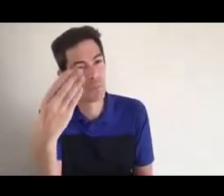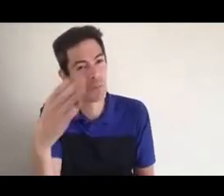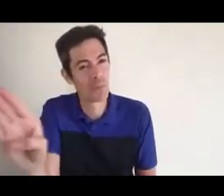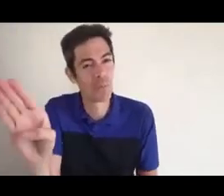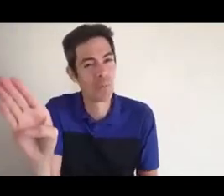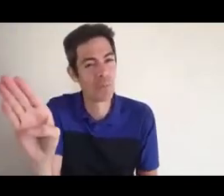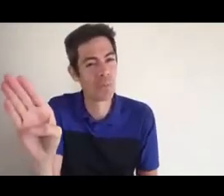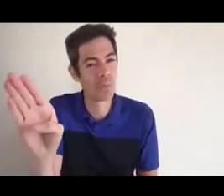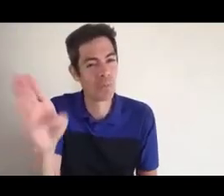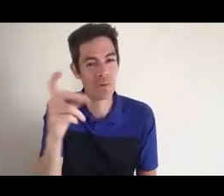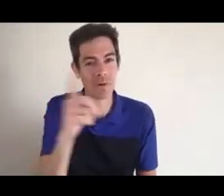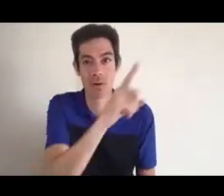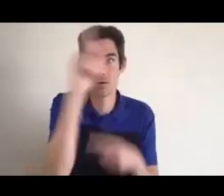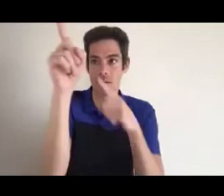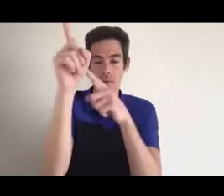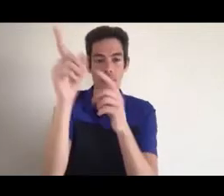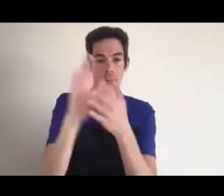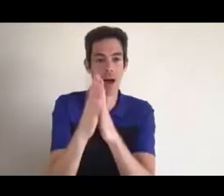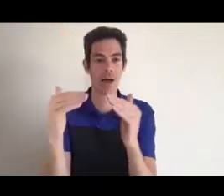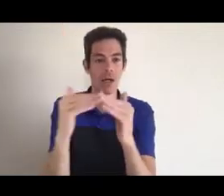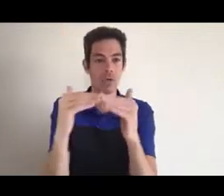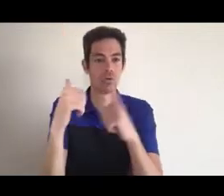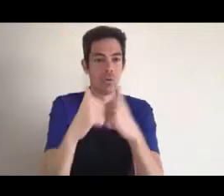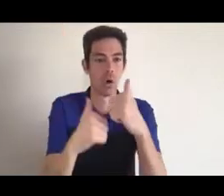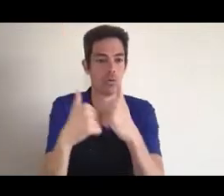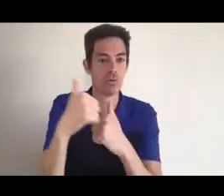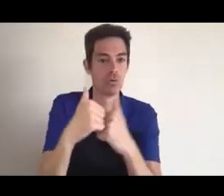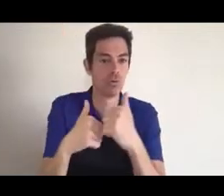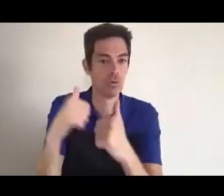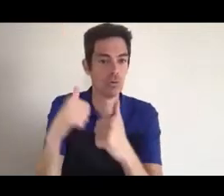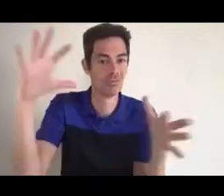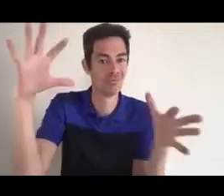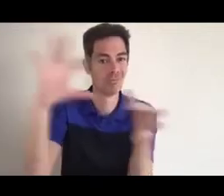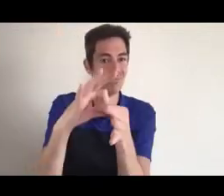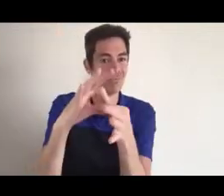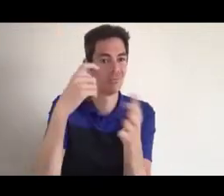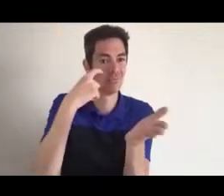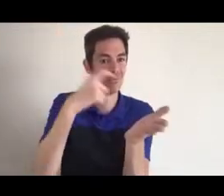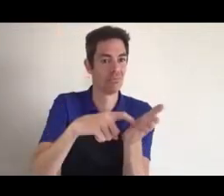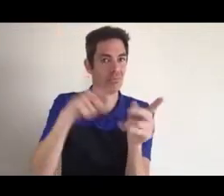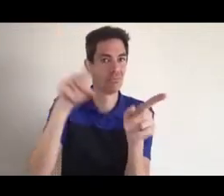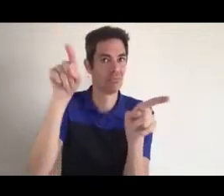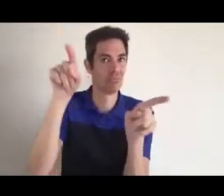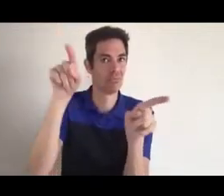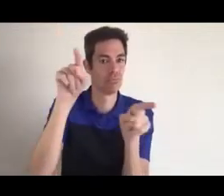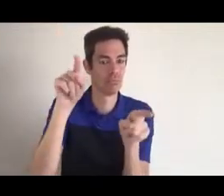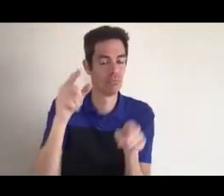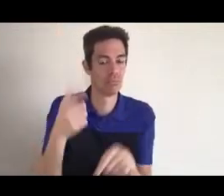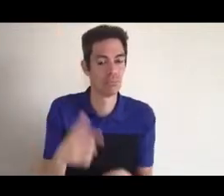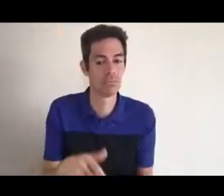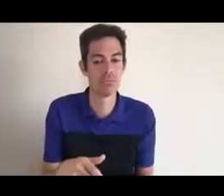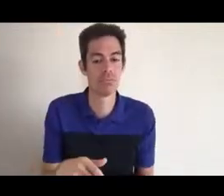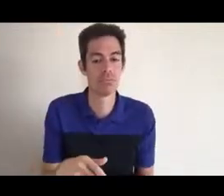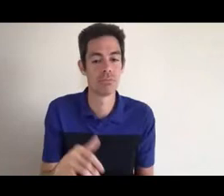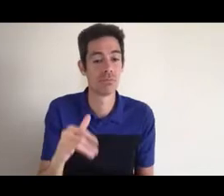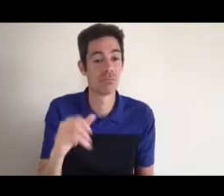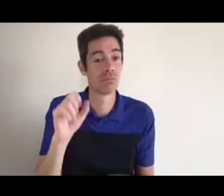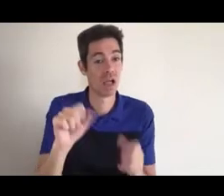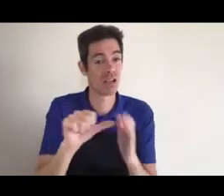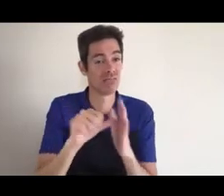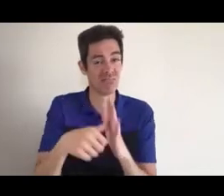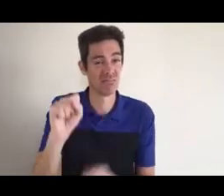Sky, pointing to the sky. And so that becomes the structure when you're pointing to the